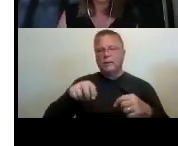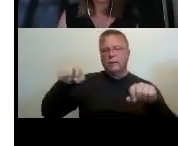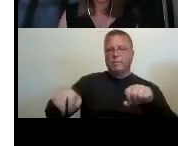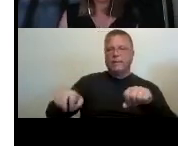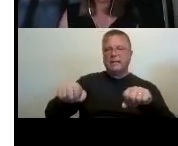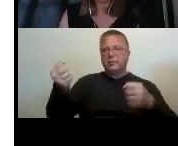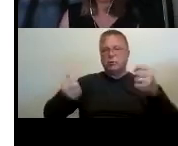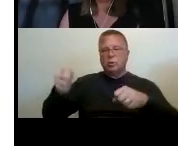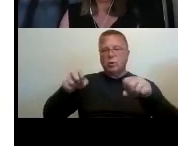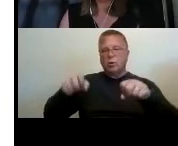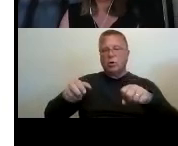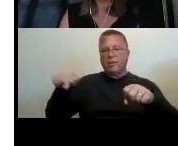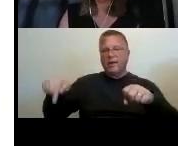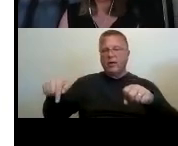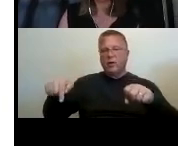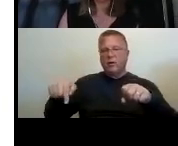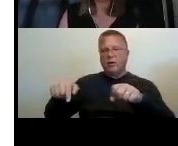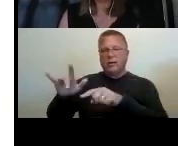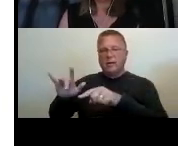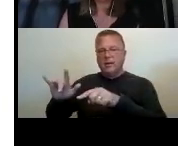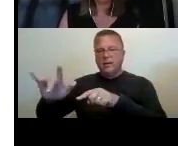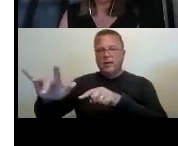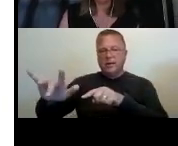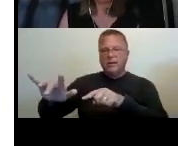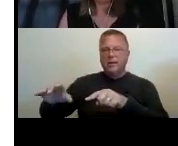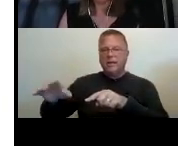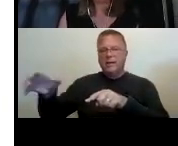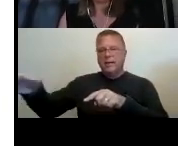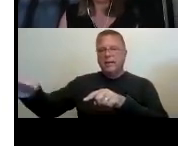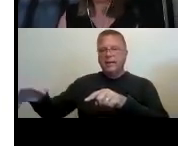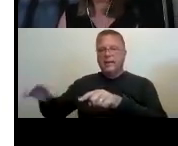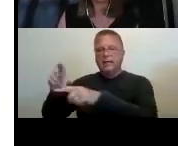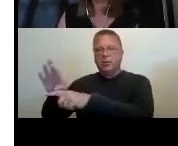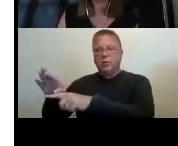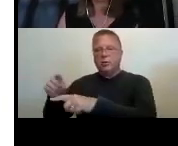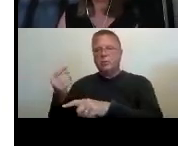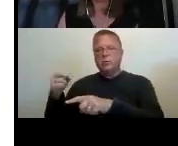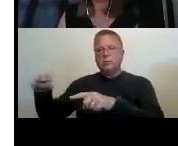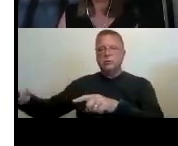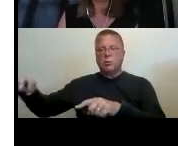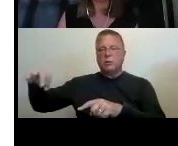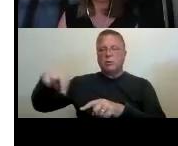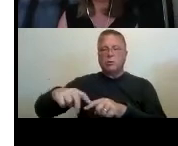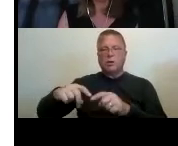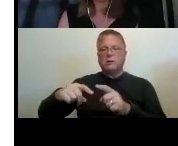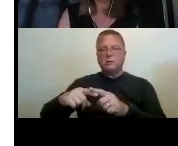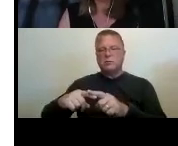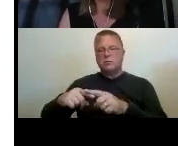is and where the curb is. But you would just walk across that to get to the sidewalk